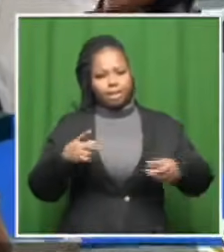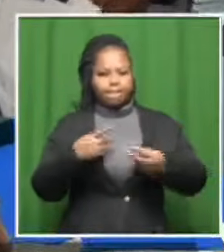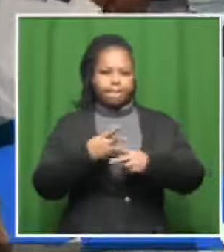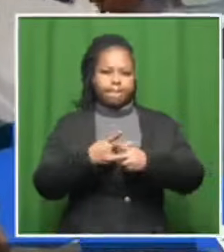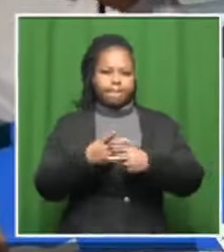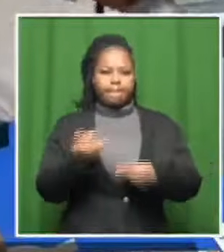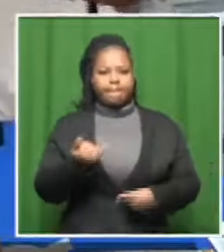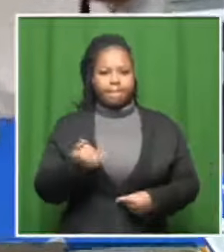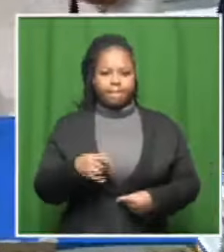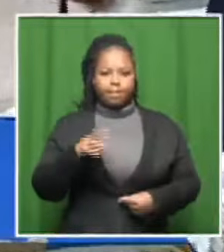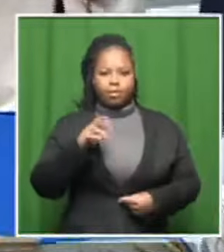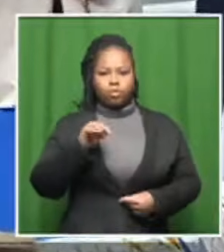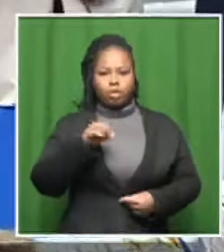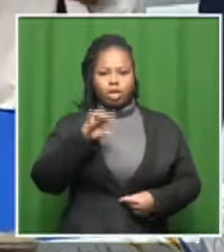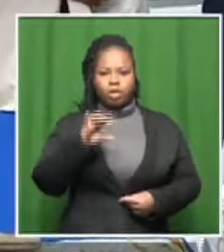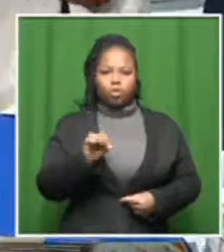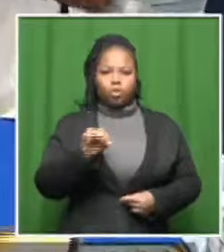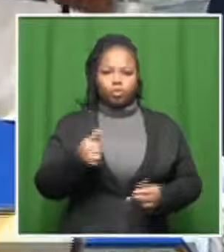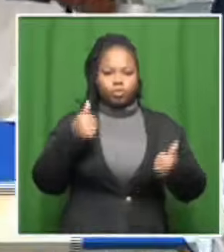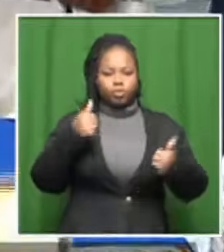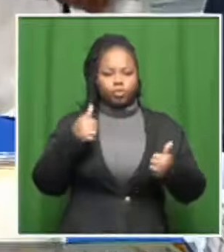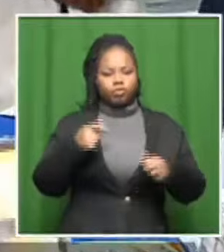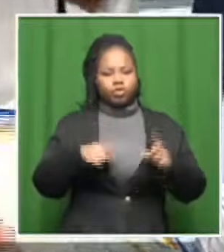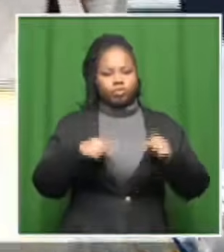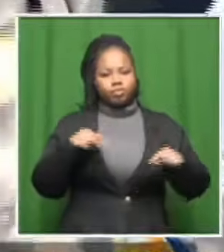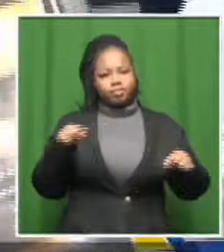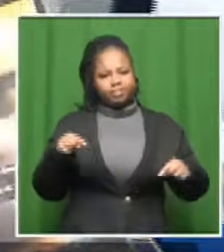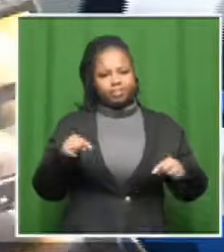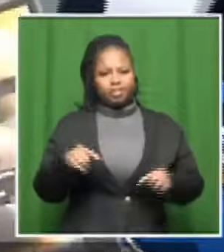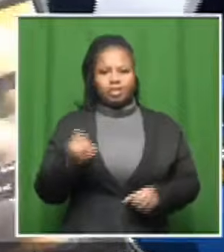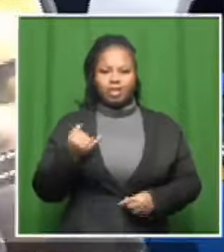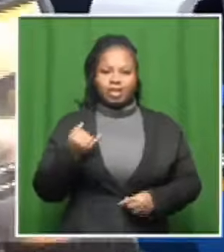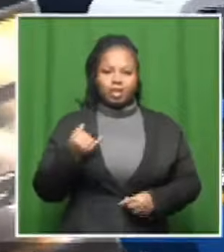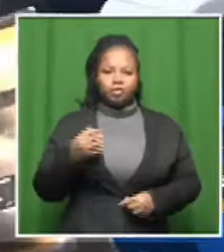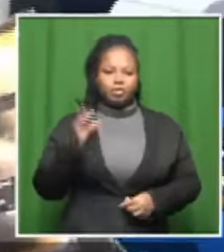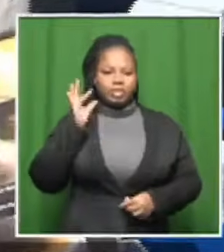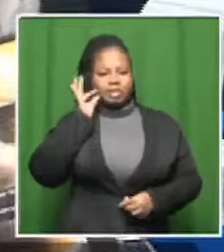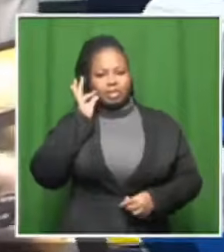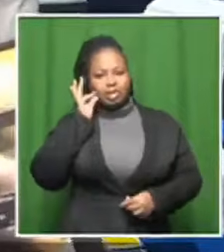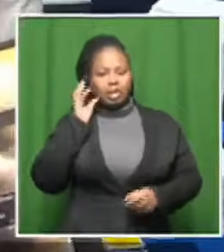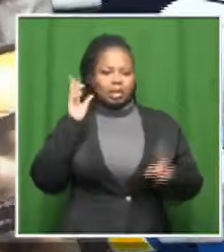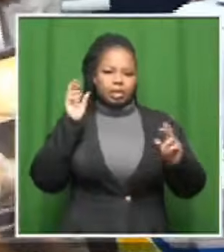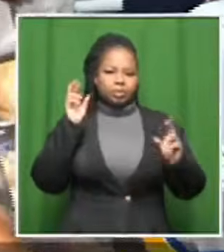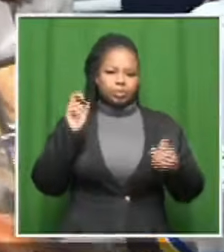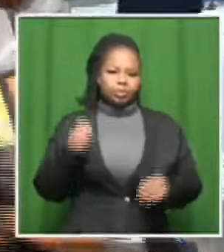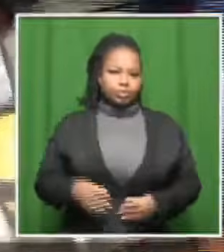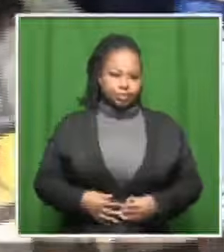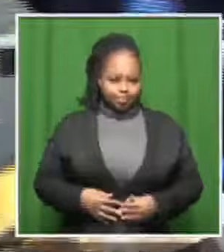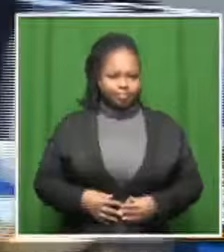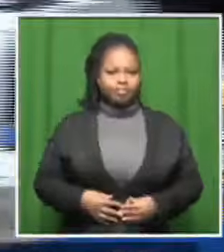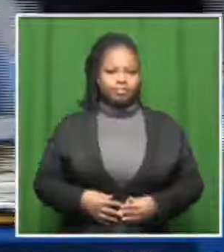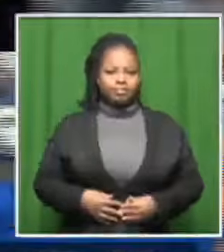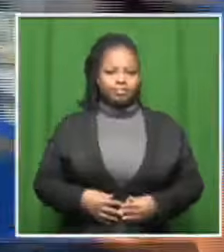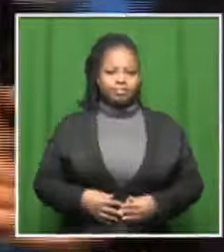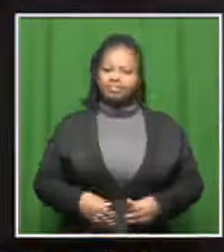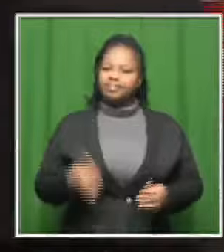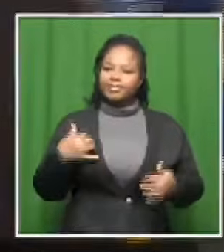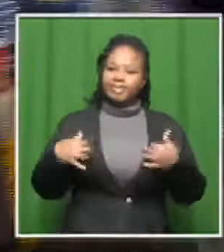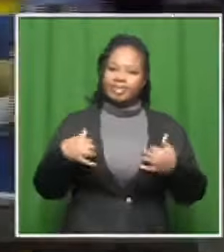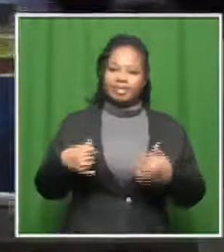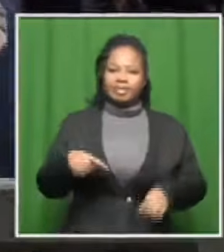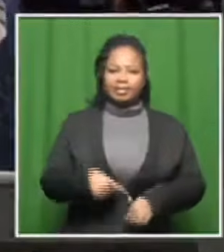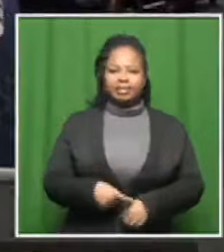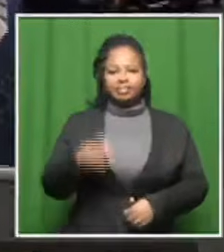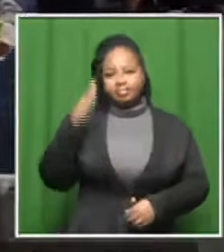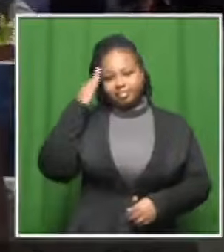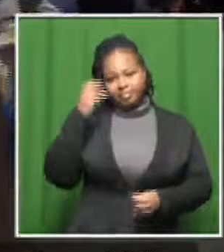the Nulako oil, which is very good for various ailments, such as any skin issues, acne, and so forth. Okay, yeah. Well, exciting times. I know there's going to be